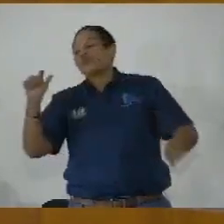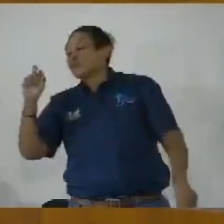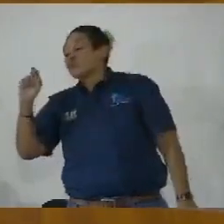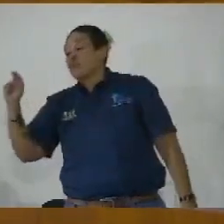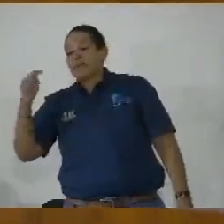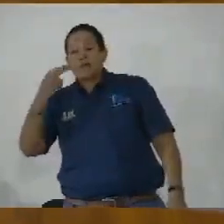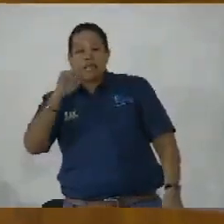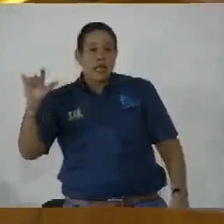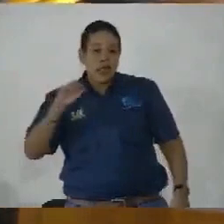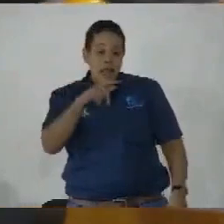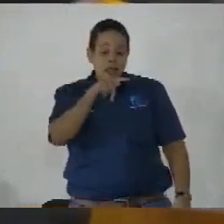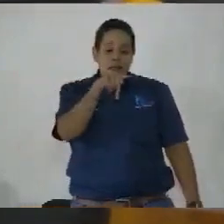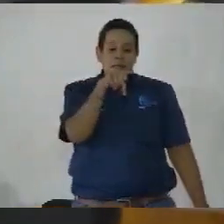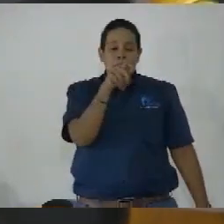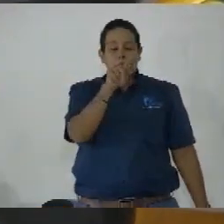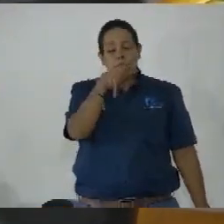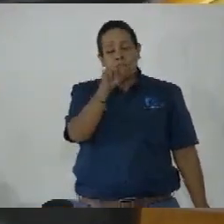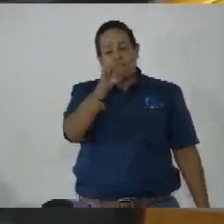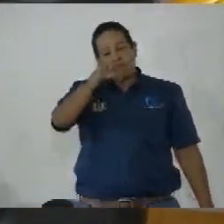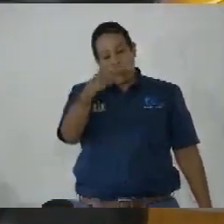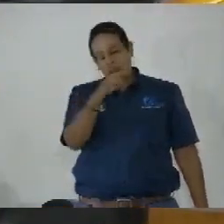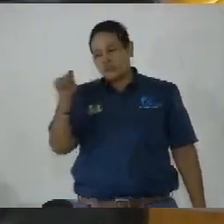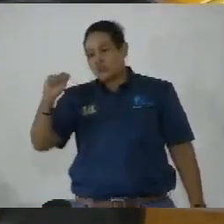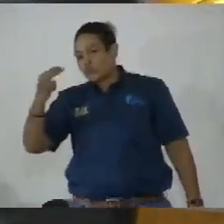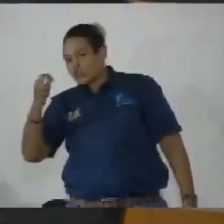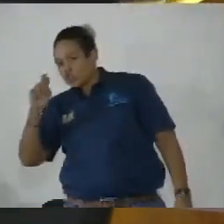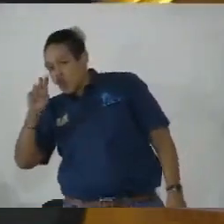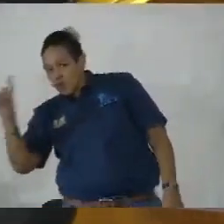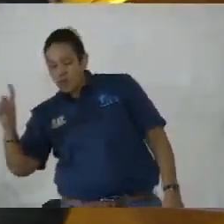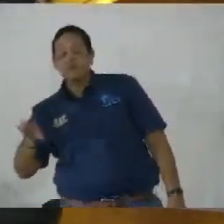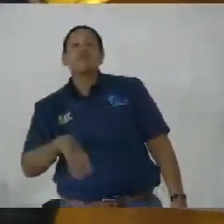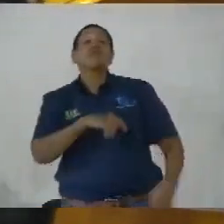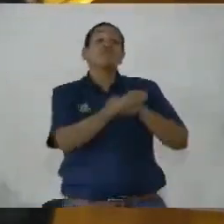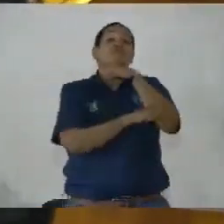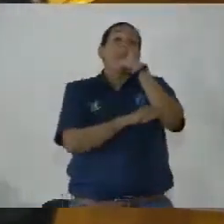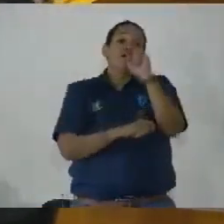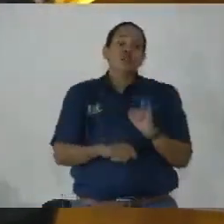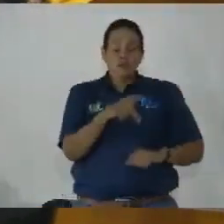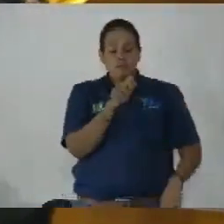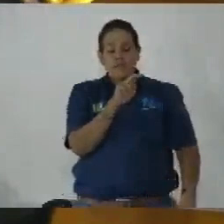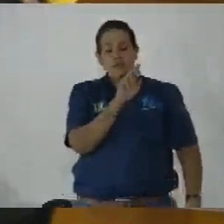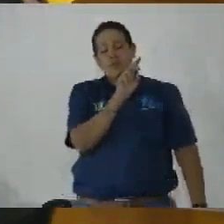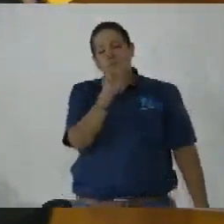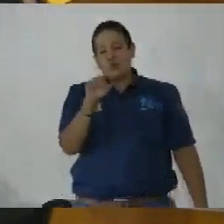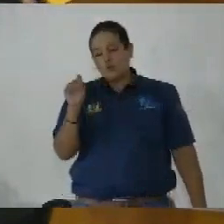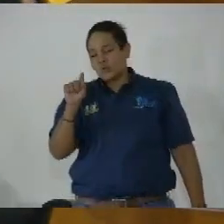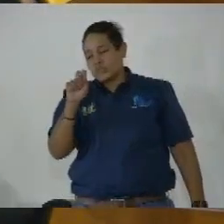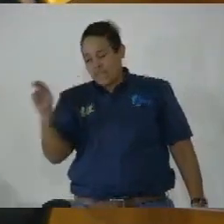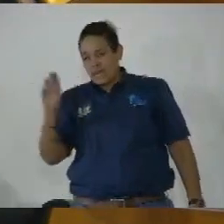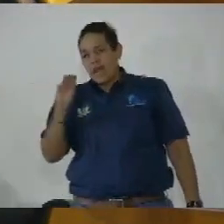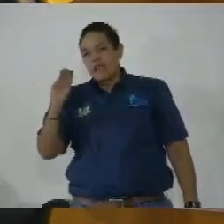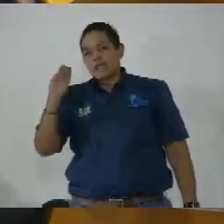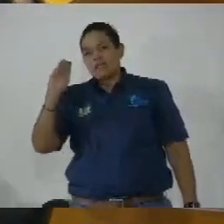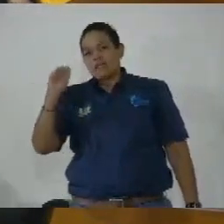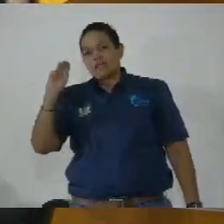and Perth to Sherwood. And in Trelawney Southern, we have Penn Road to Stetton and Smith Hill. I will discuss